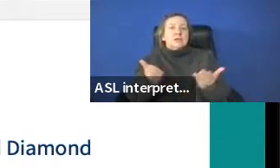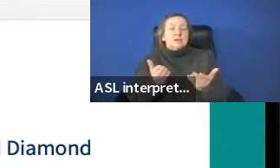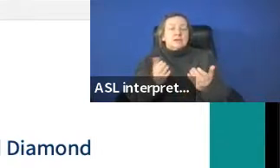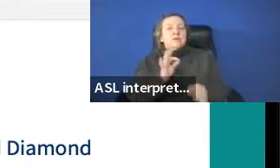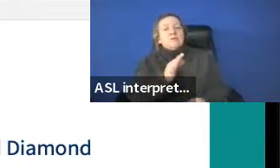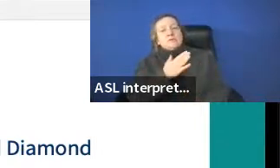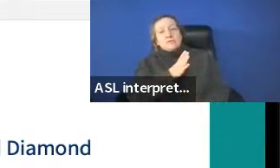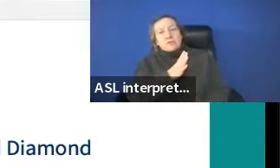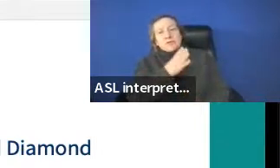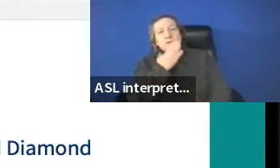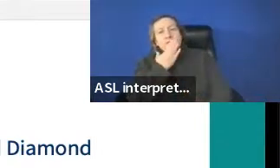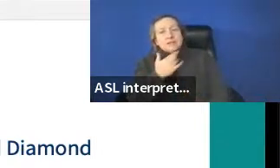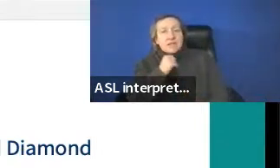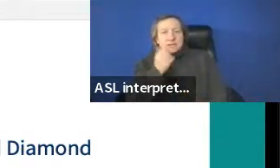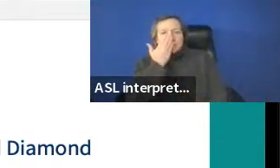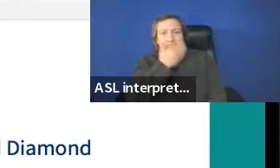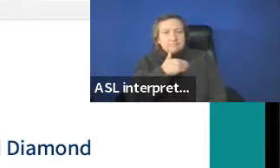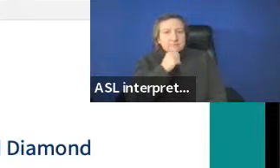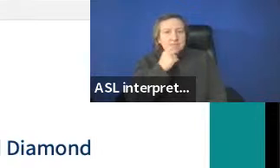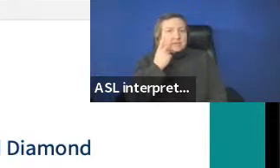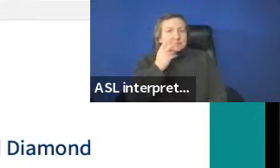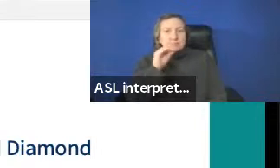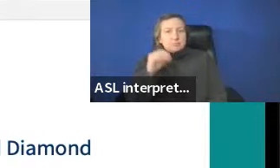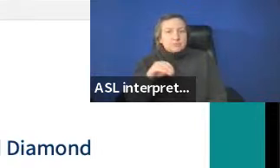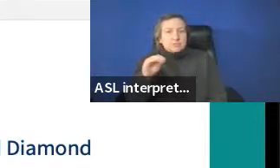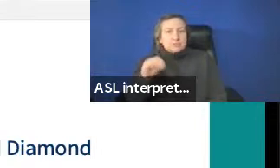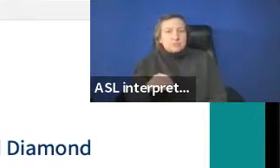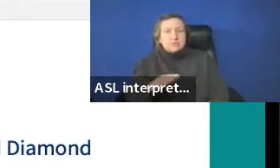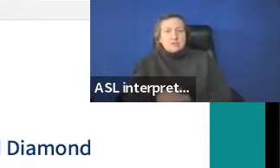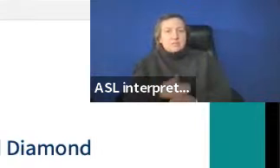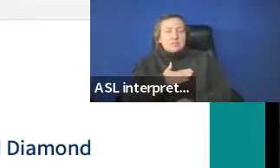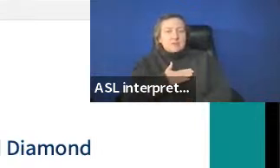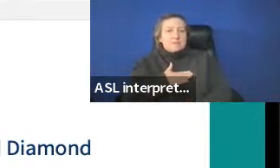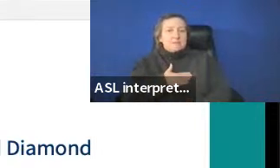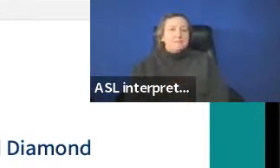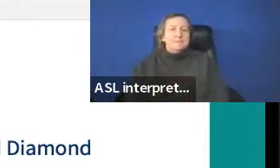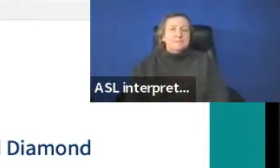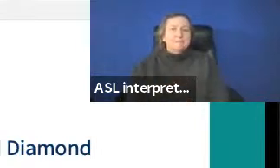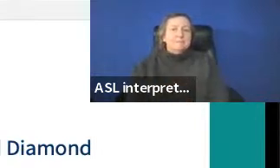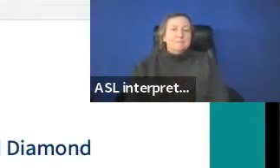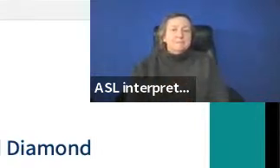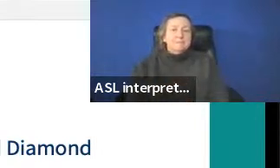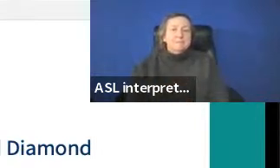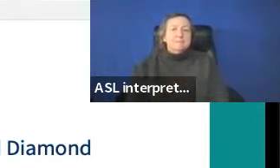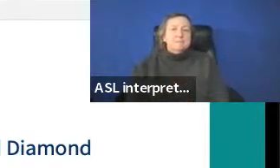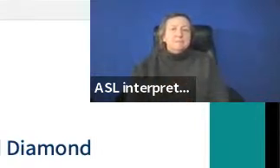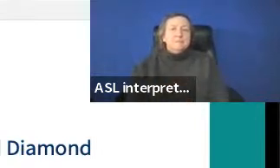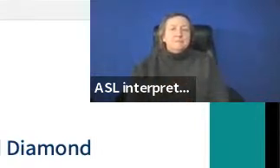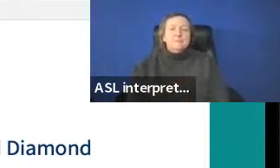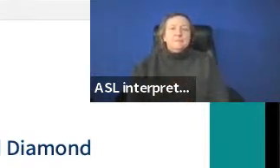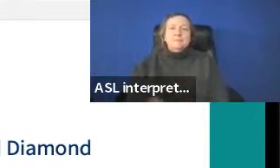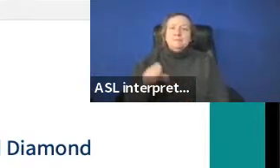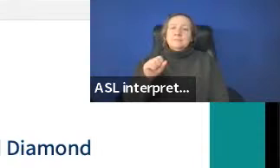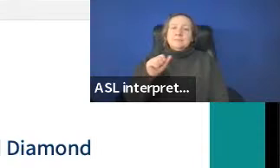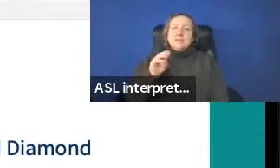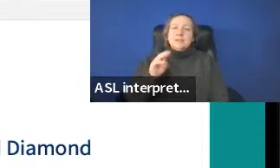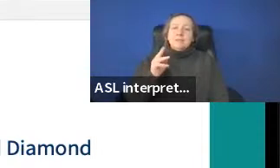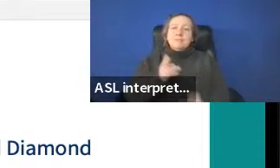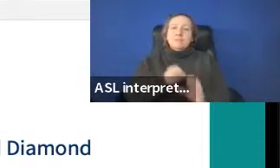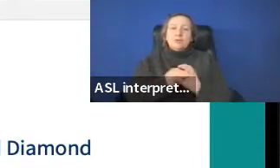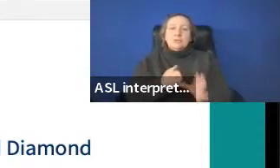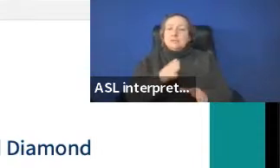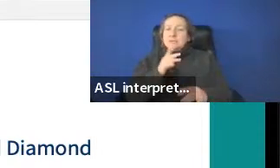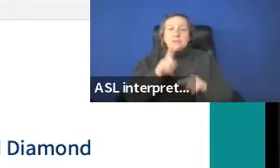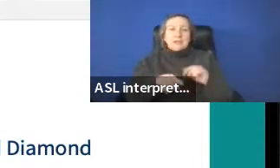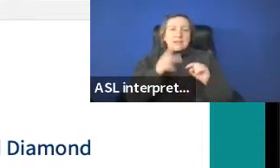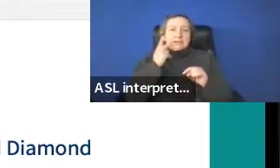go. Thanks. I didn't see the percentages on mine. Great. Yeah, Sam, the participants are unable